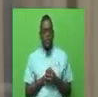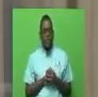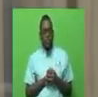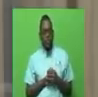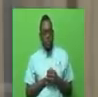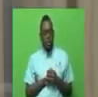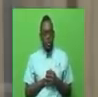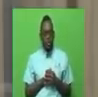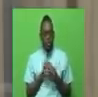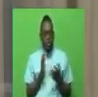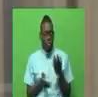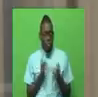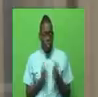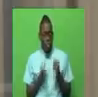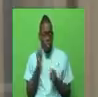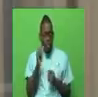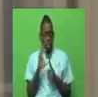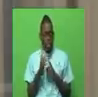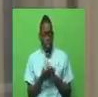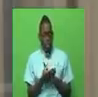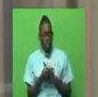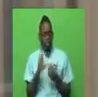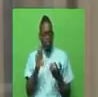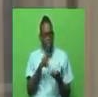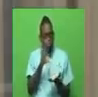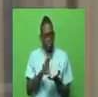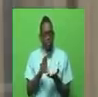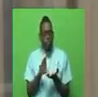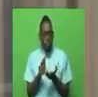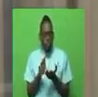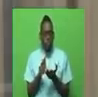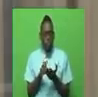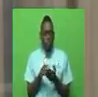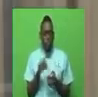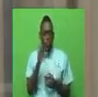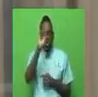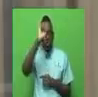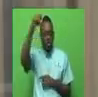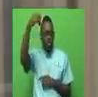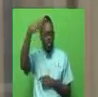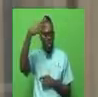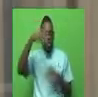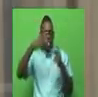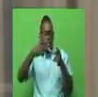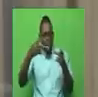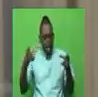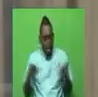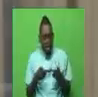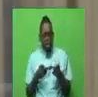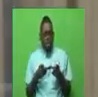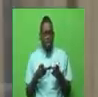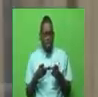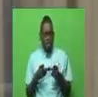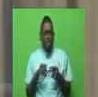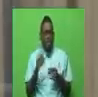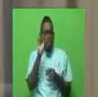Center, an energy logistics hub, Solar Tech Renewable Park, the Southwest Peninsula